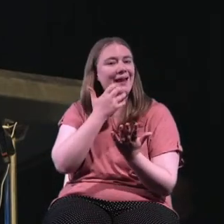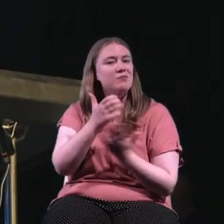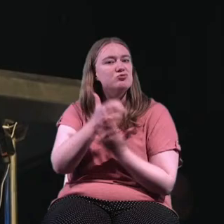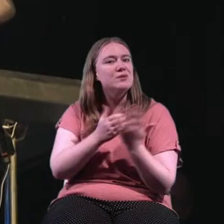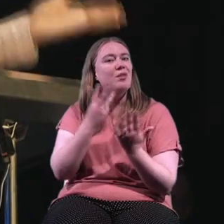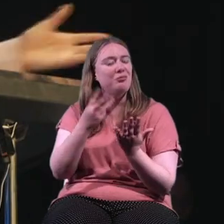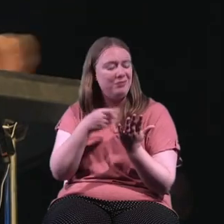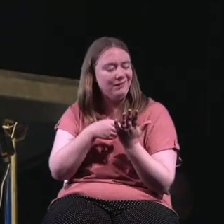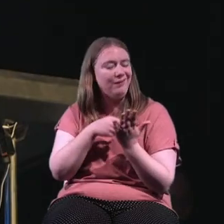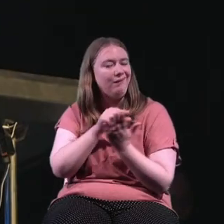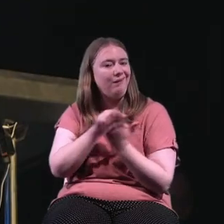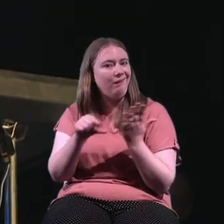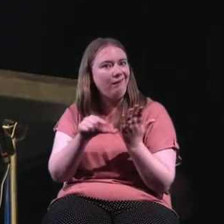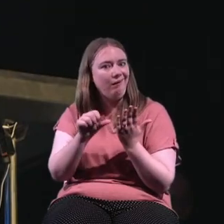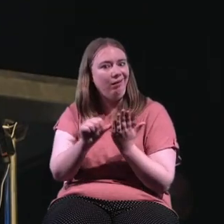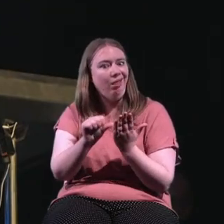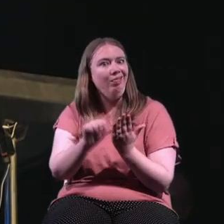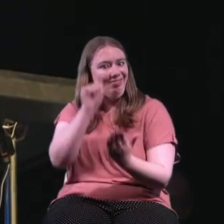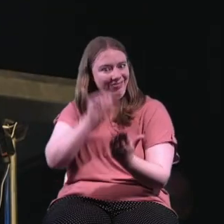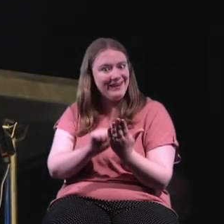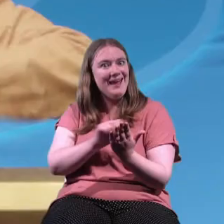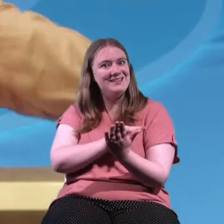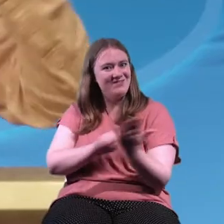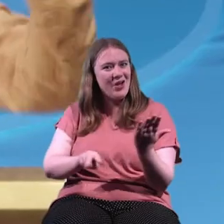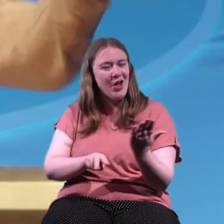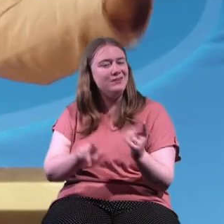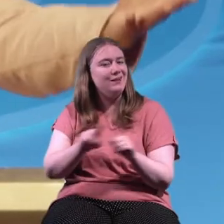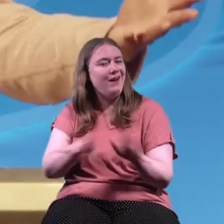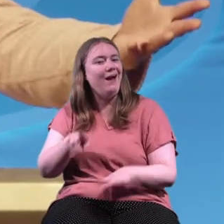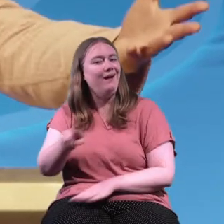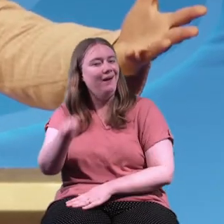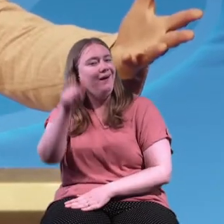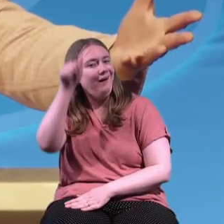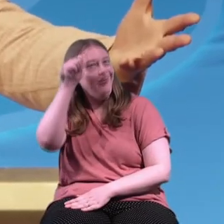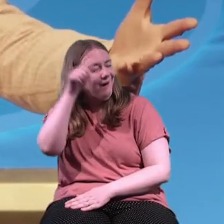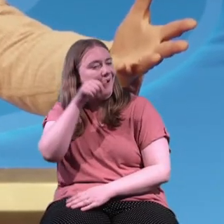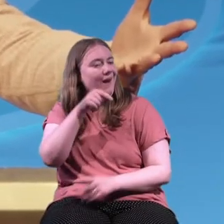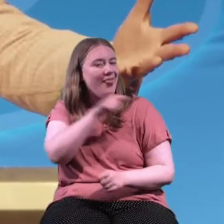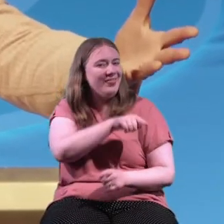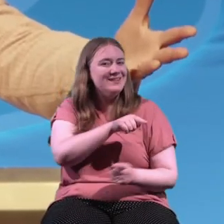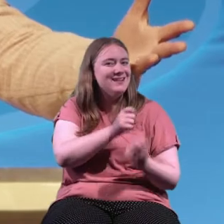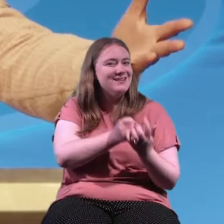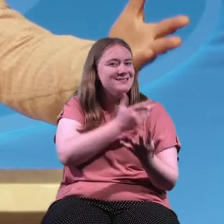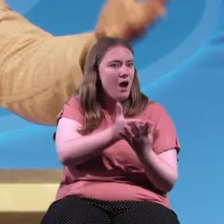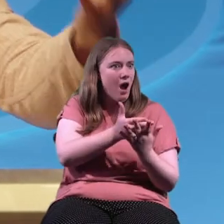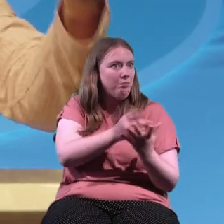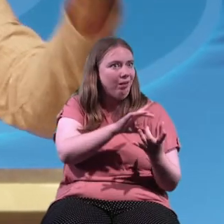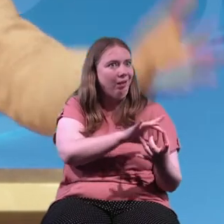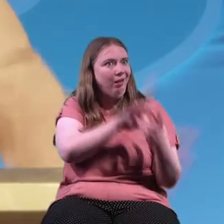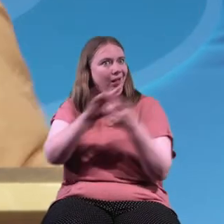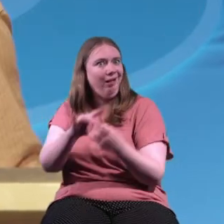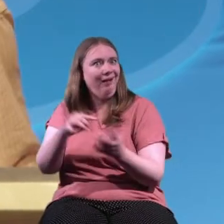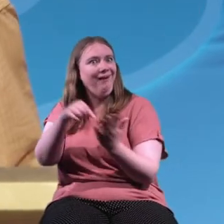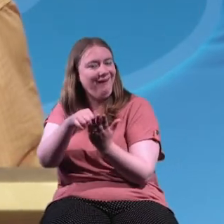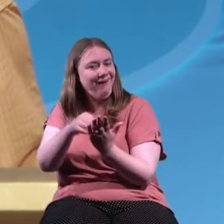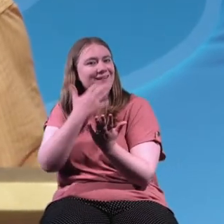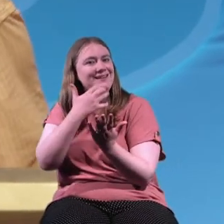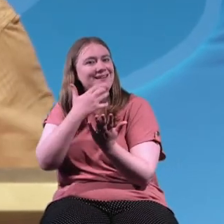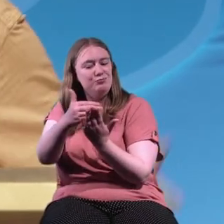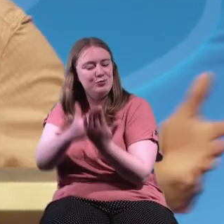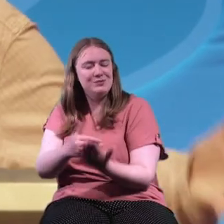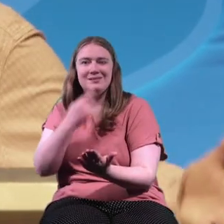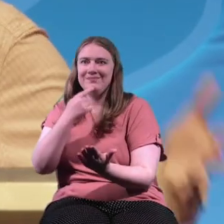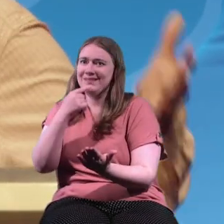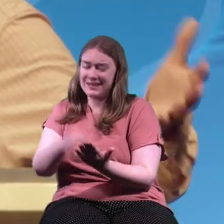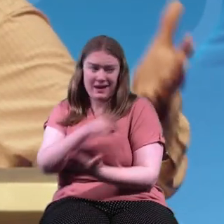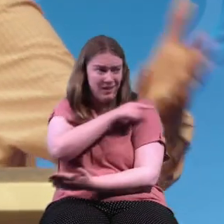But then in the very next verse, it's as if the writer of Hebrews picks up the end of this psalm. In the very next verse, he says that the promise of